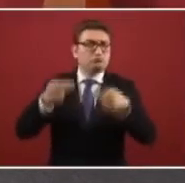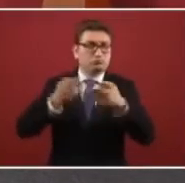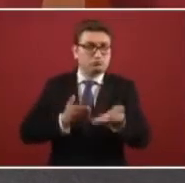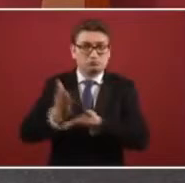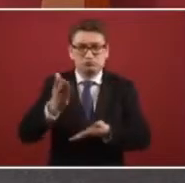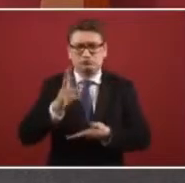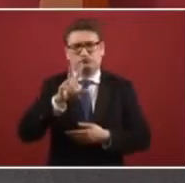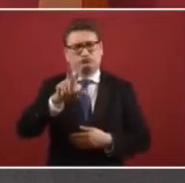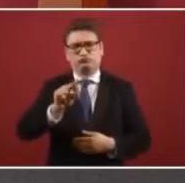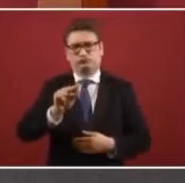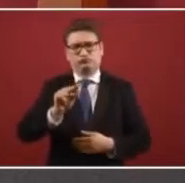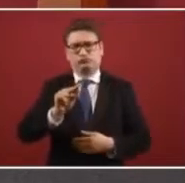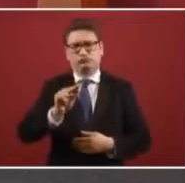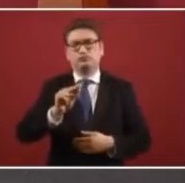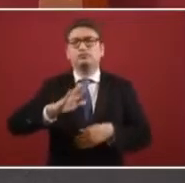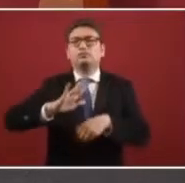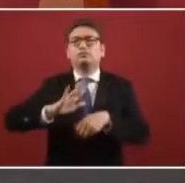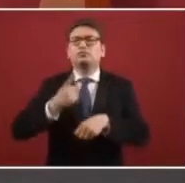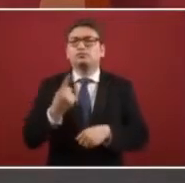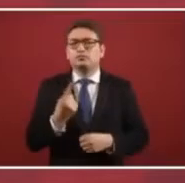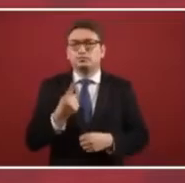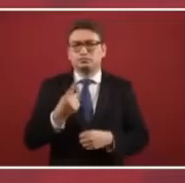issues of the government, because we do not